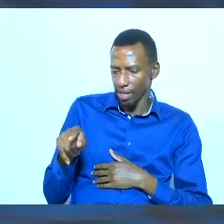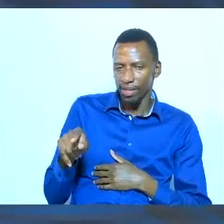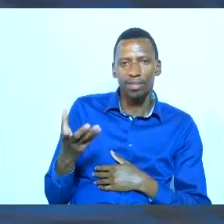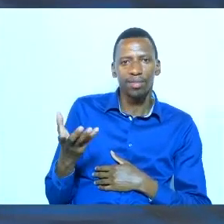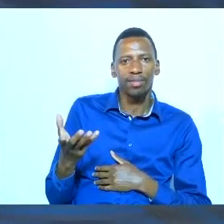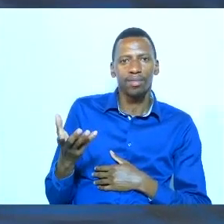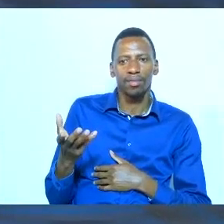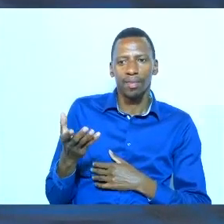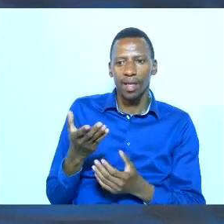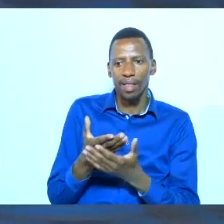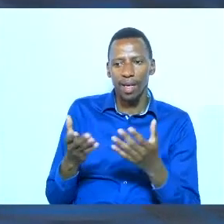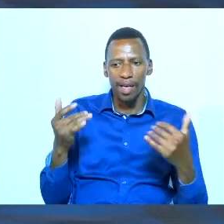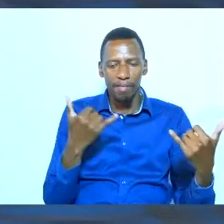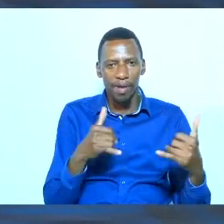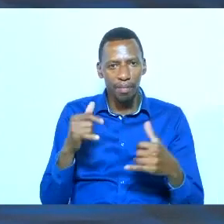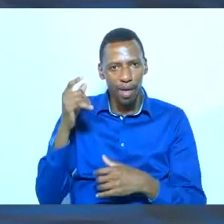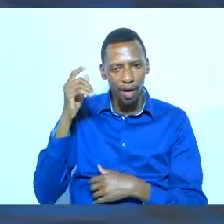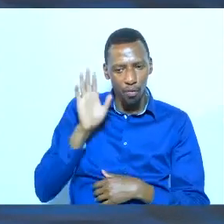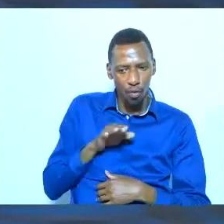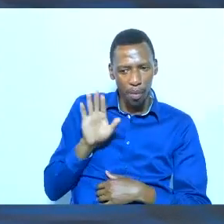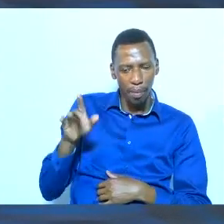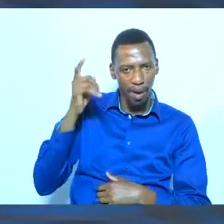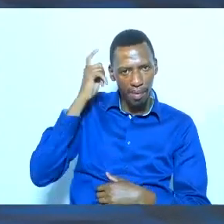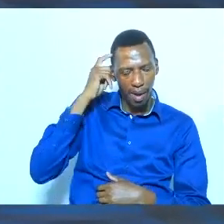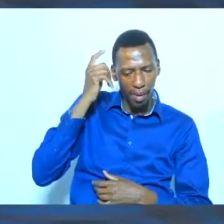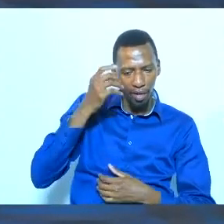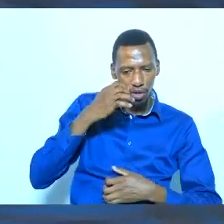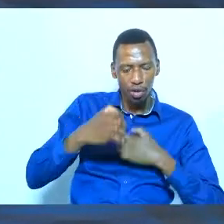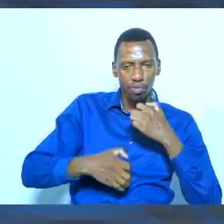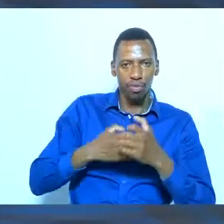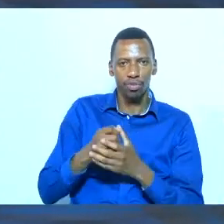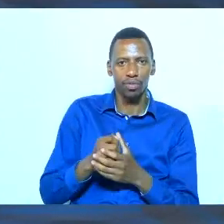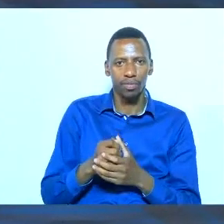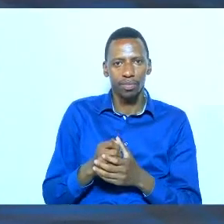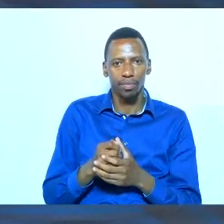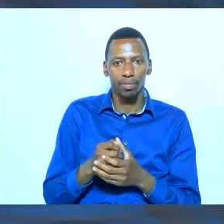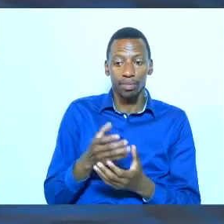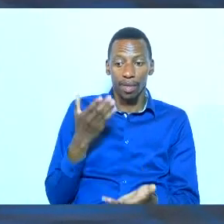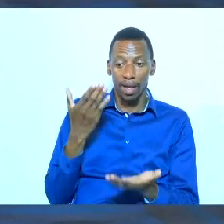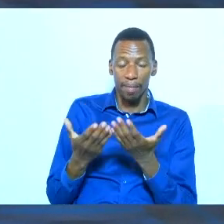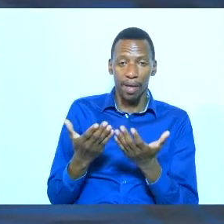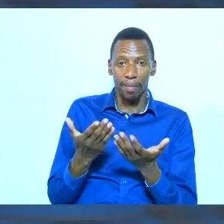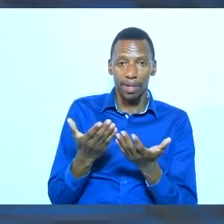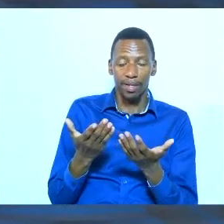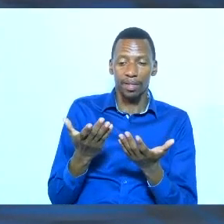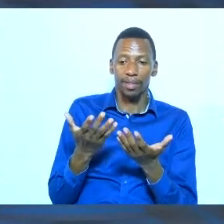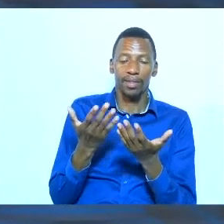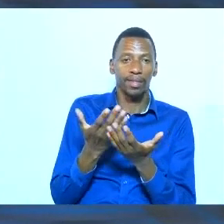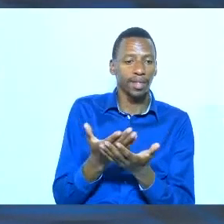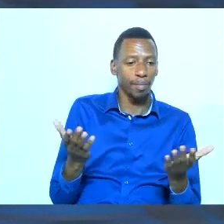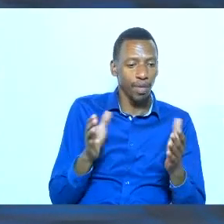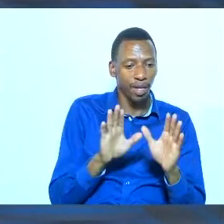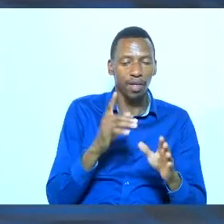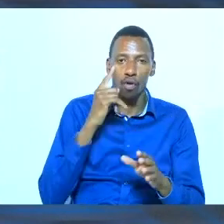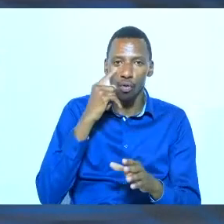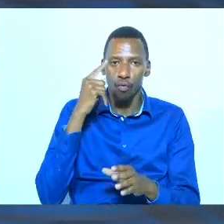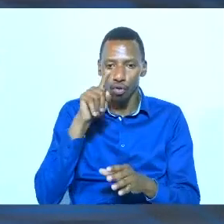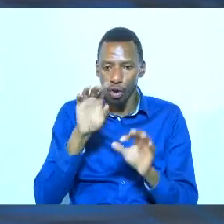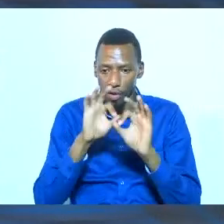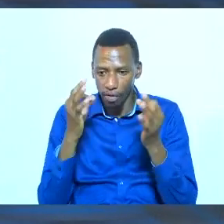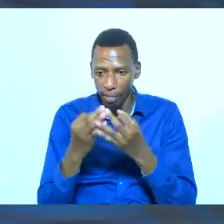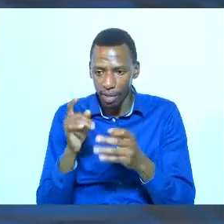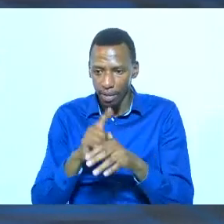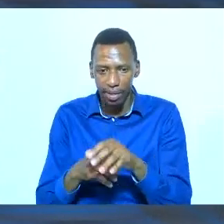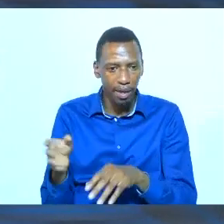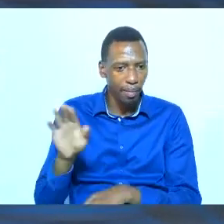so they are playing with women emotions. And then you will find that you left something at home for your family. And then when you come